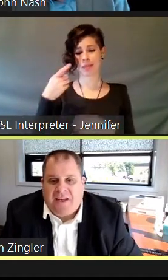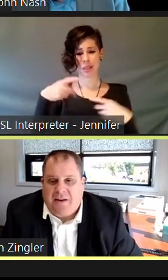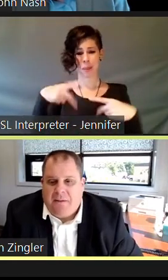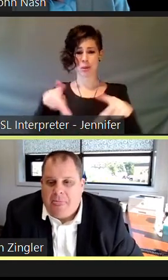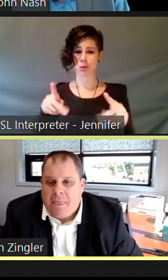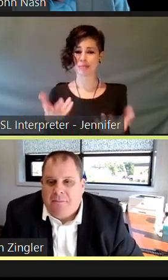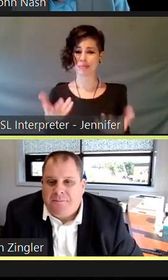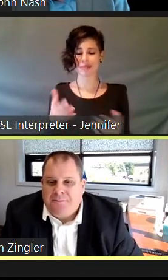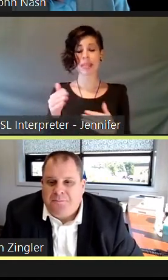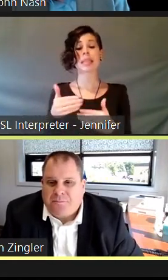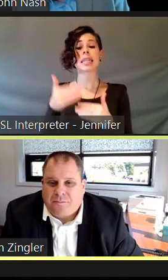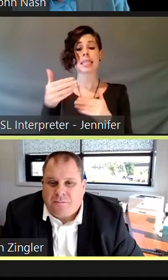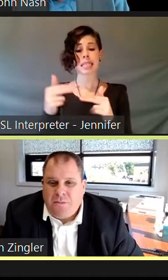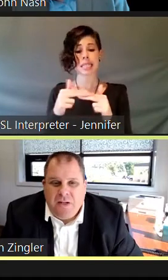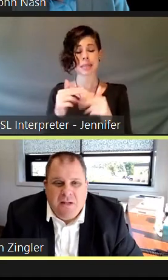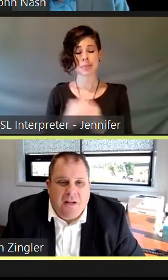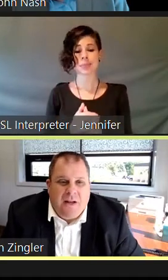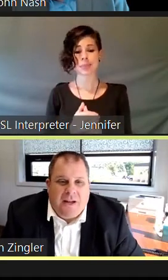Next slide.